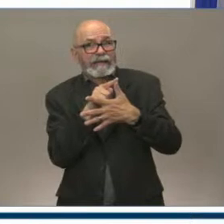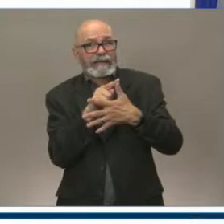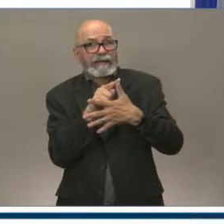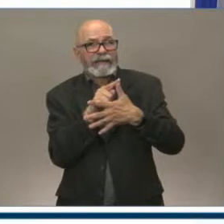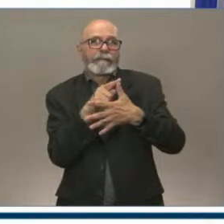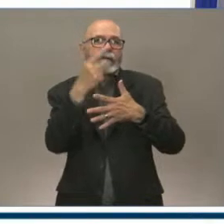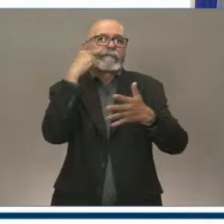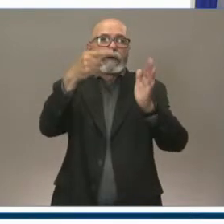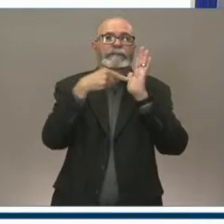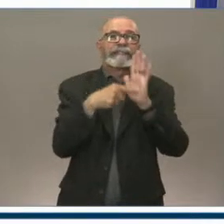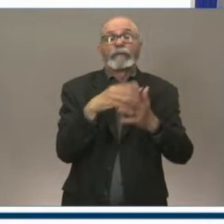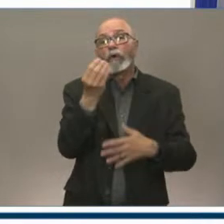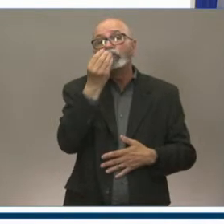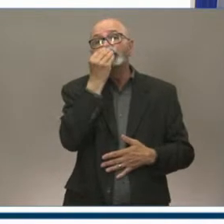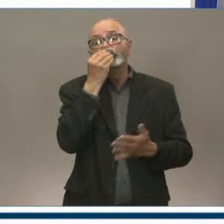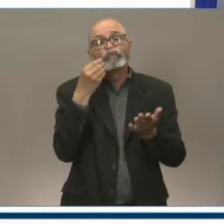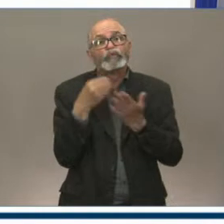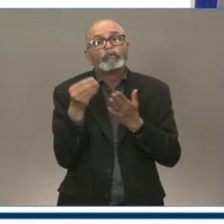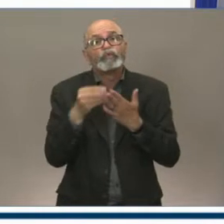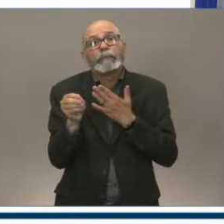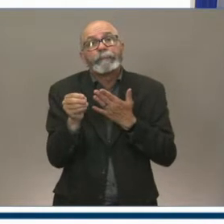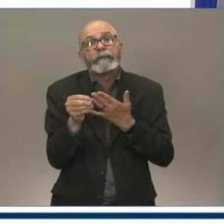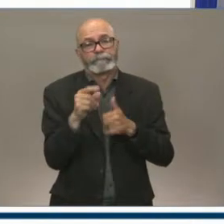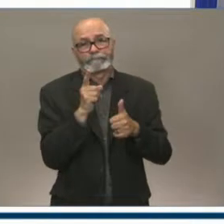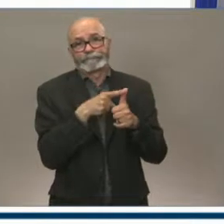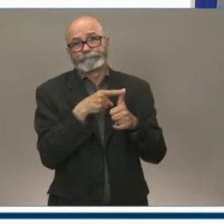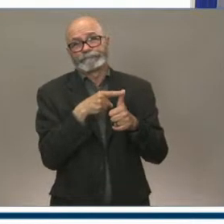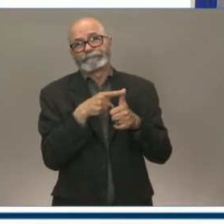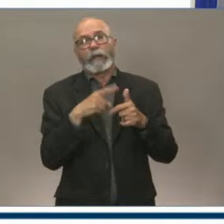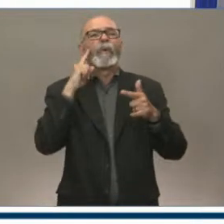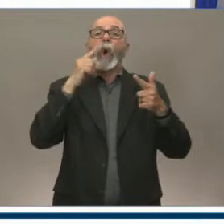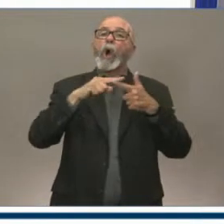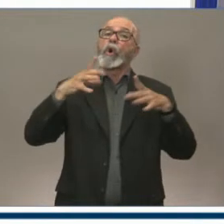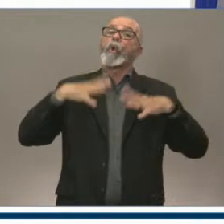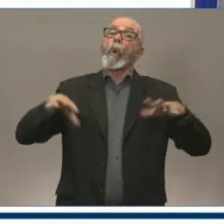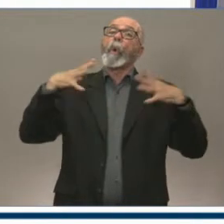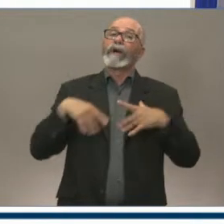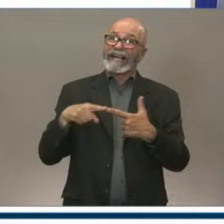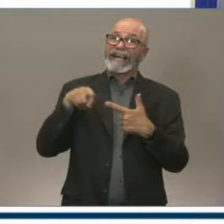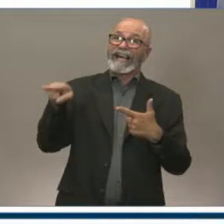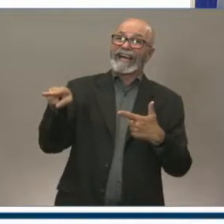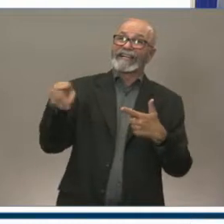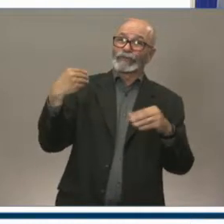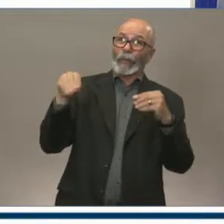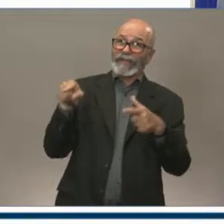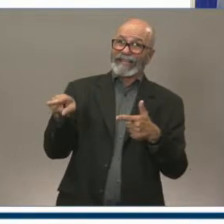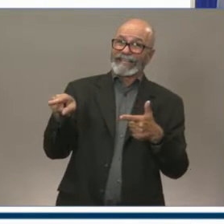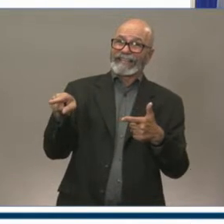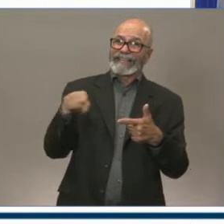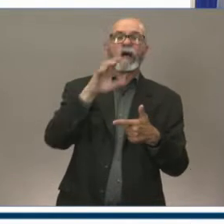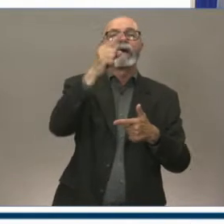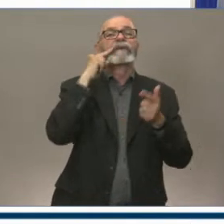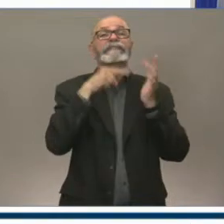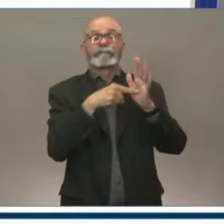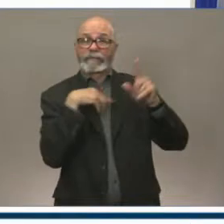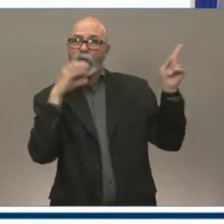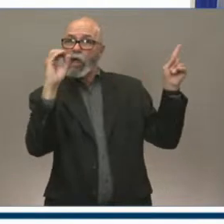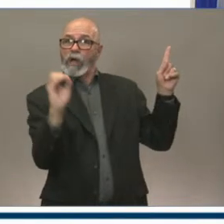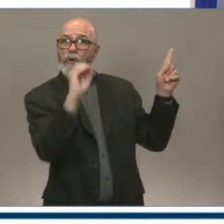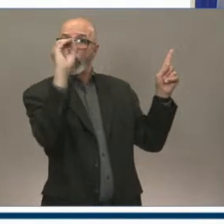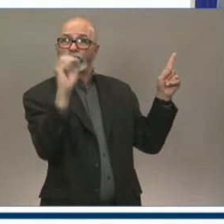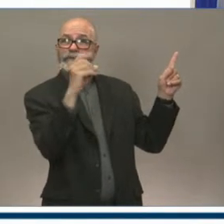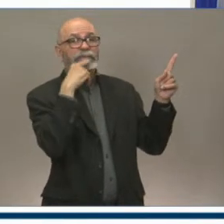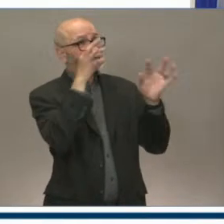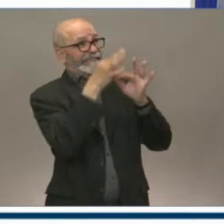grocery store that also has like a clothing section, or we saw in Ontario, for example, that essential service